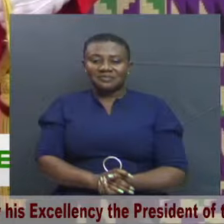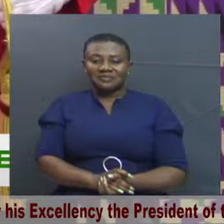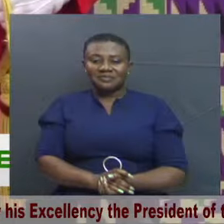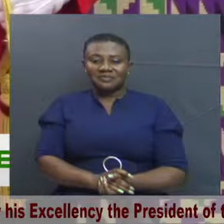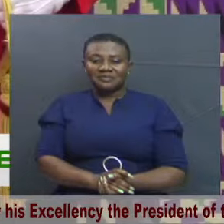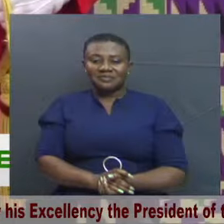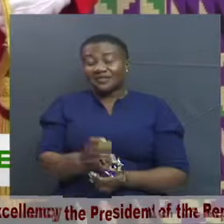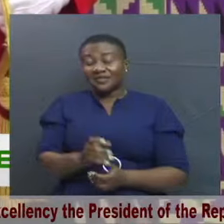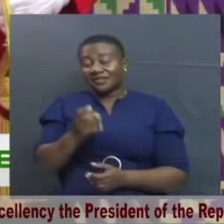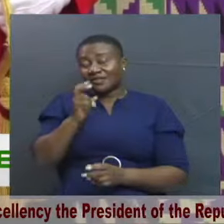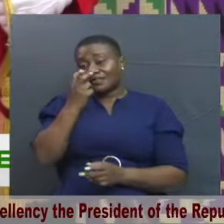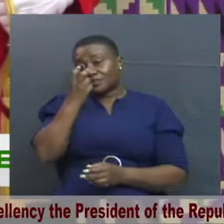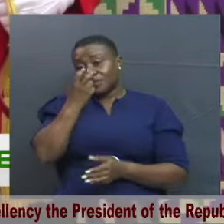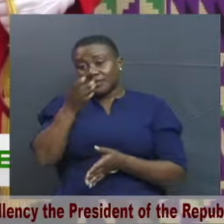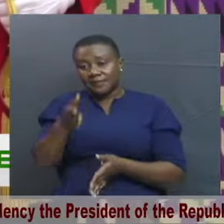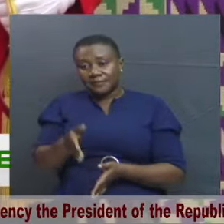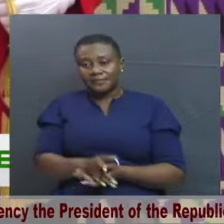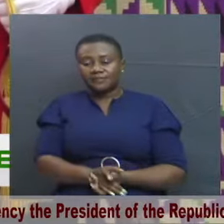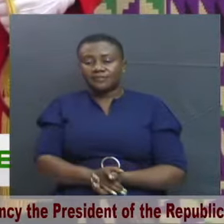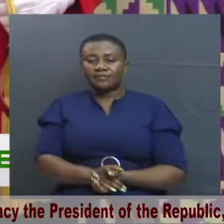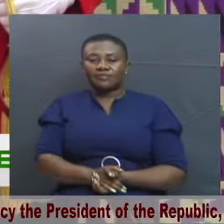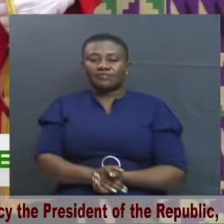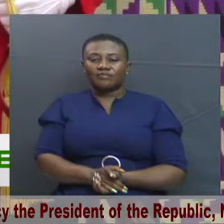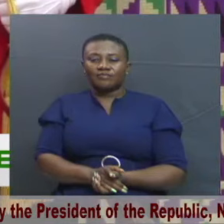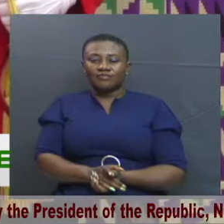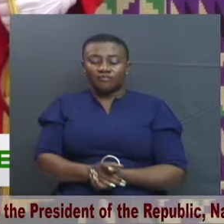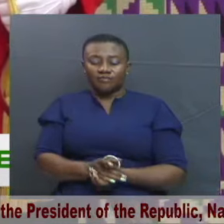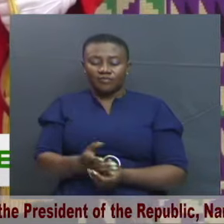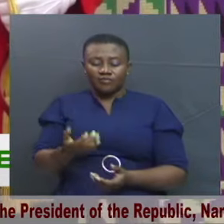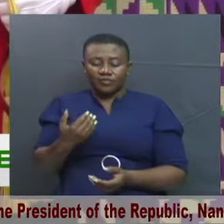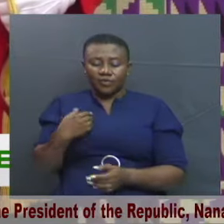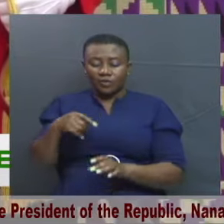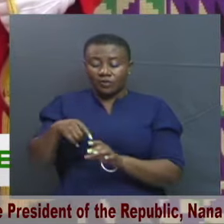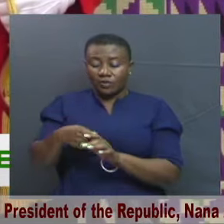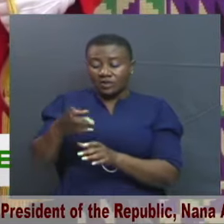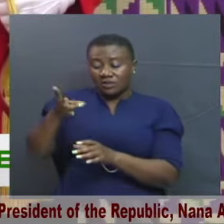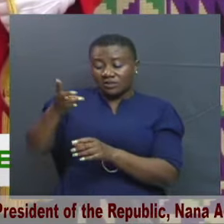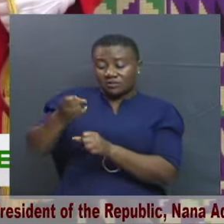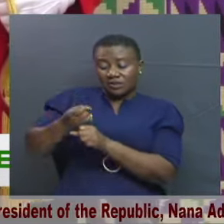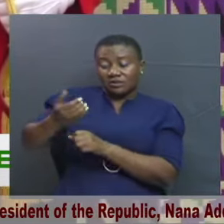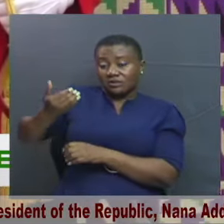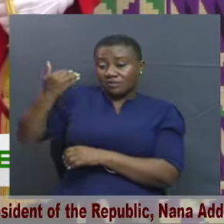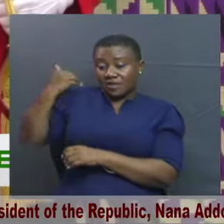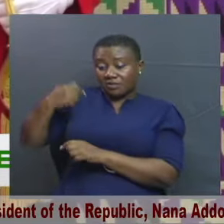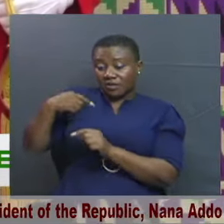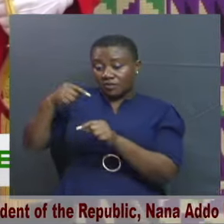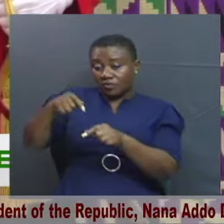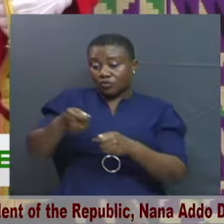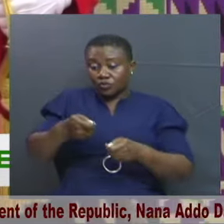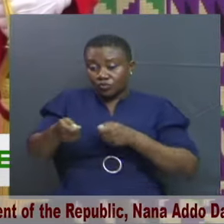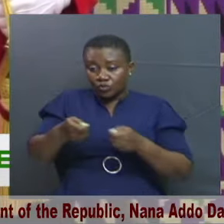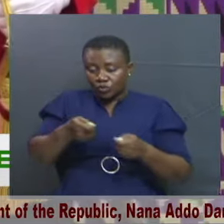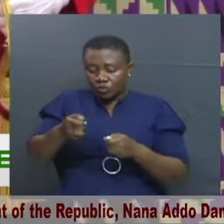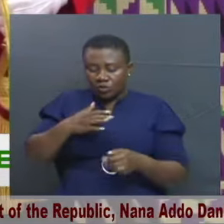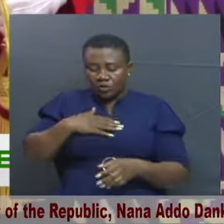indeed Mr Speaker on coming into office 7 years ago my government took the decision as